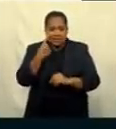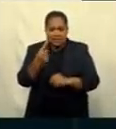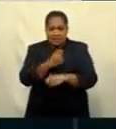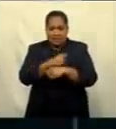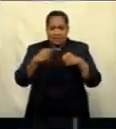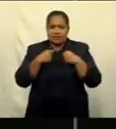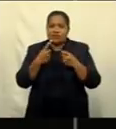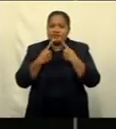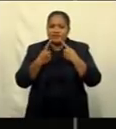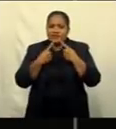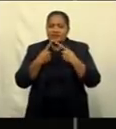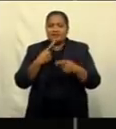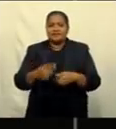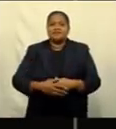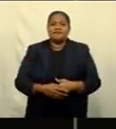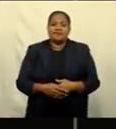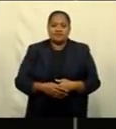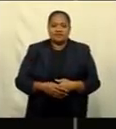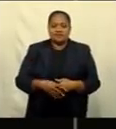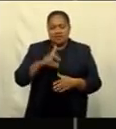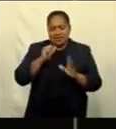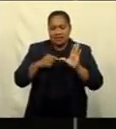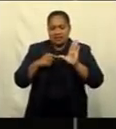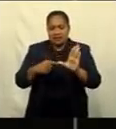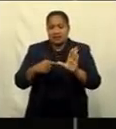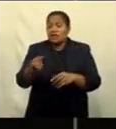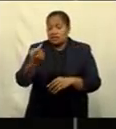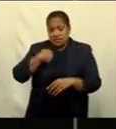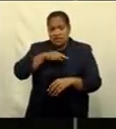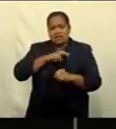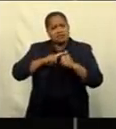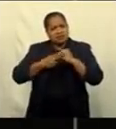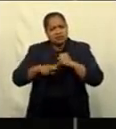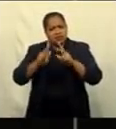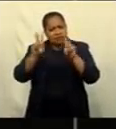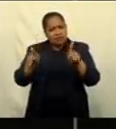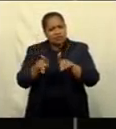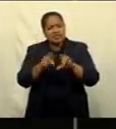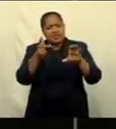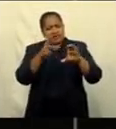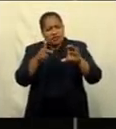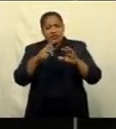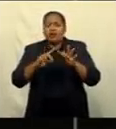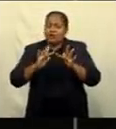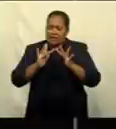part. Send us newsworthy pictures and videos by emailing